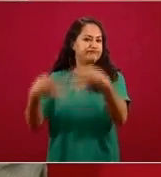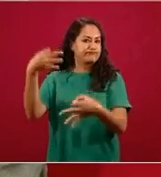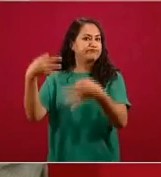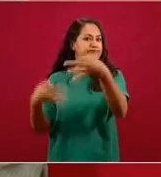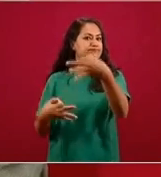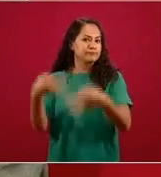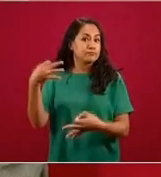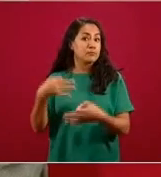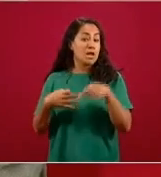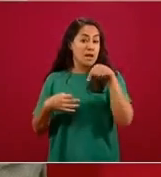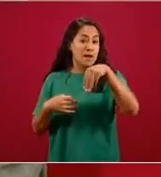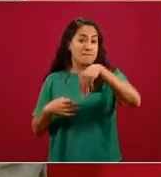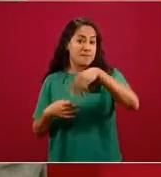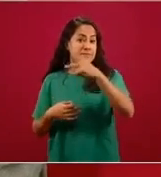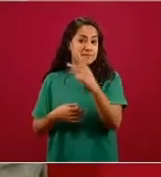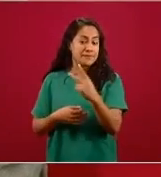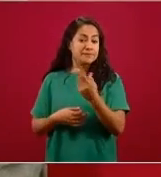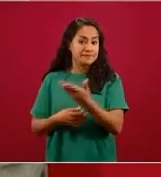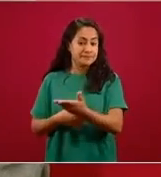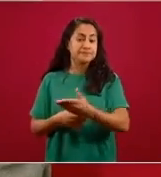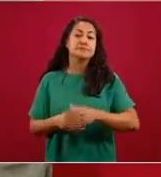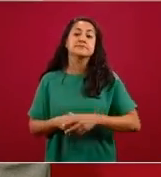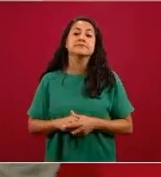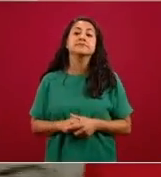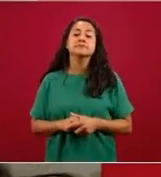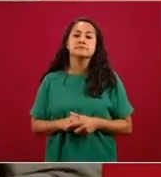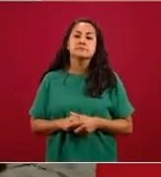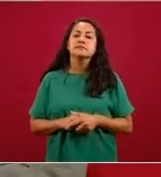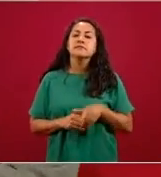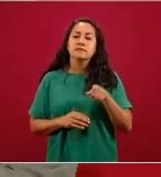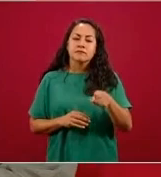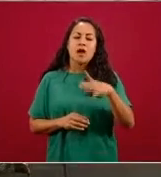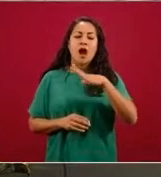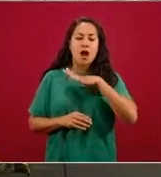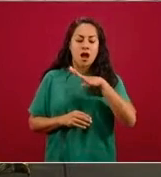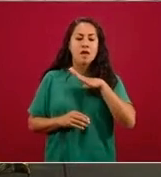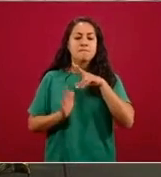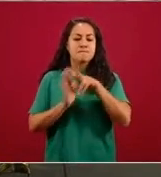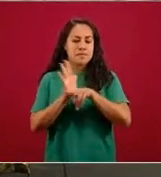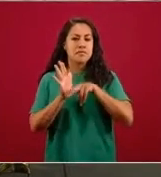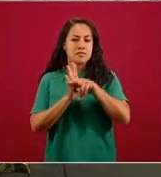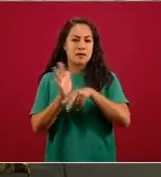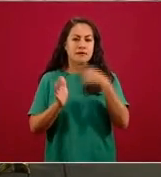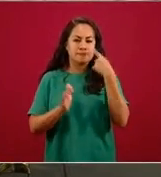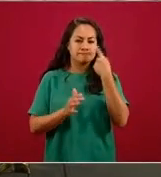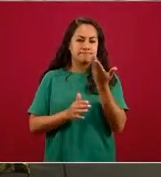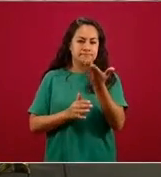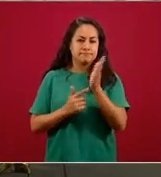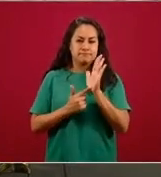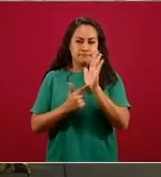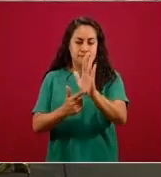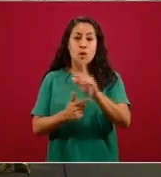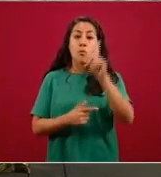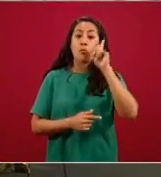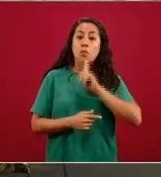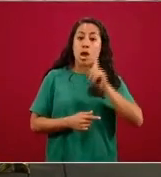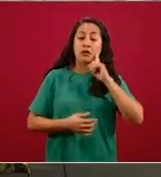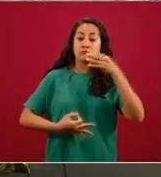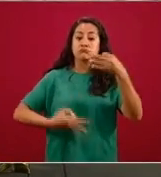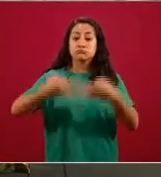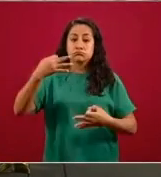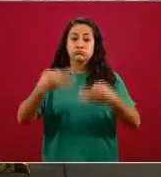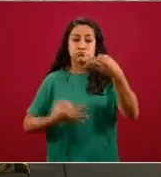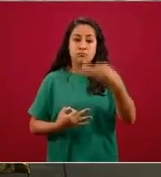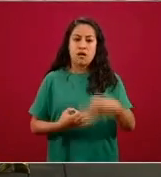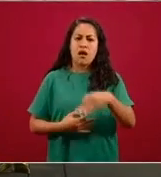they have been put at the disposition of the authorities at the public prosecutor's office. And we have a video in